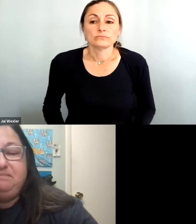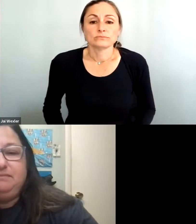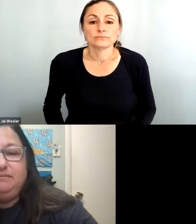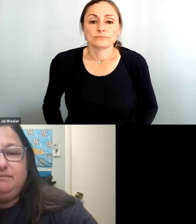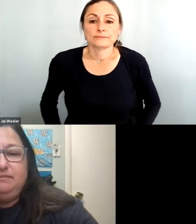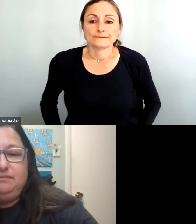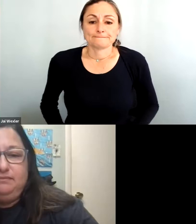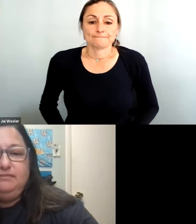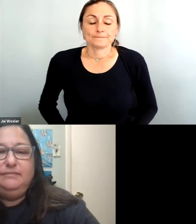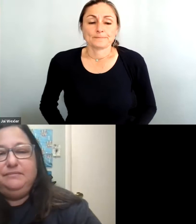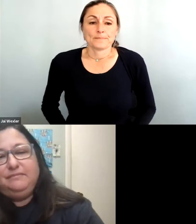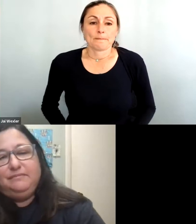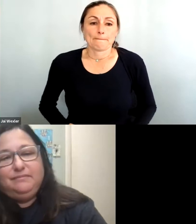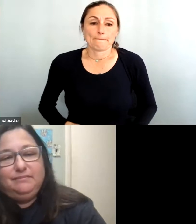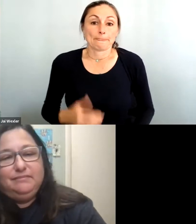Thank you.